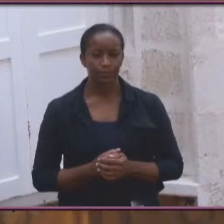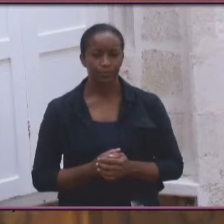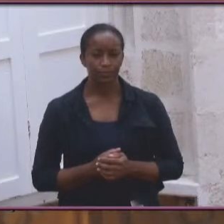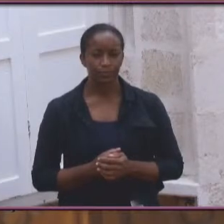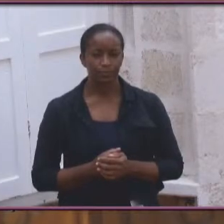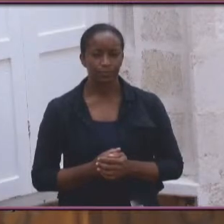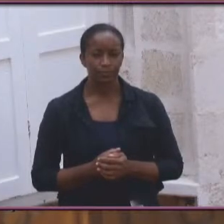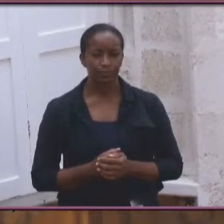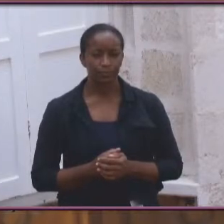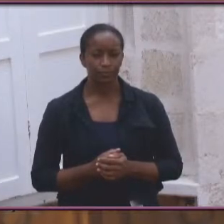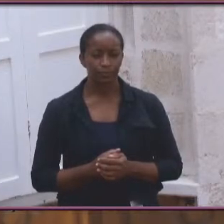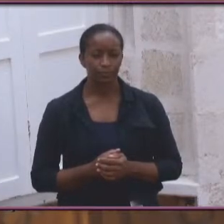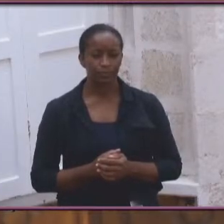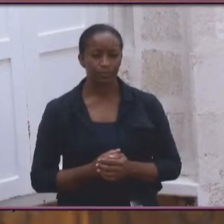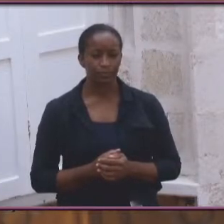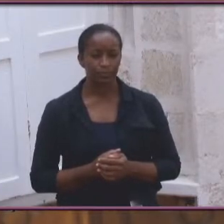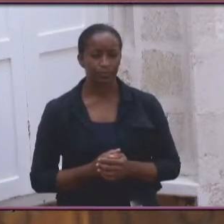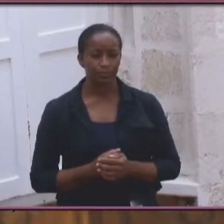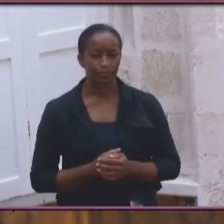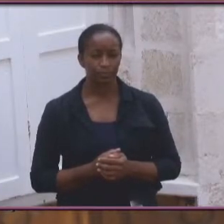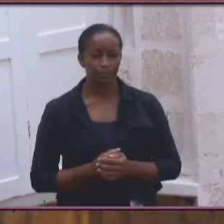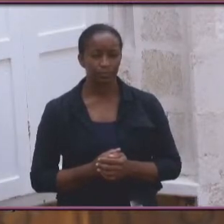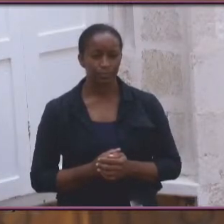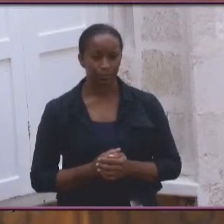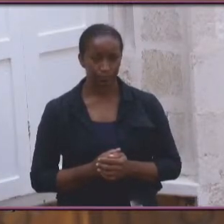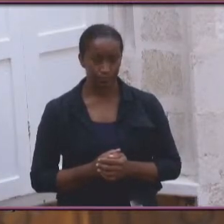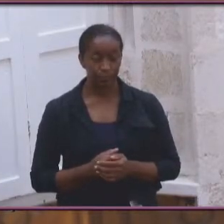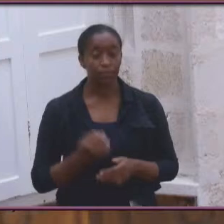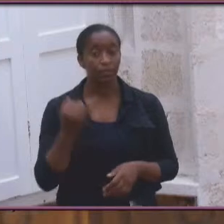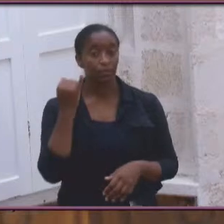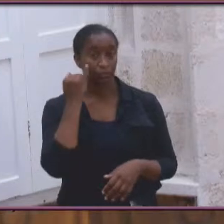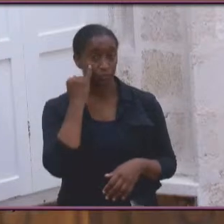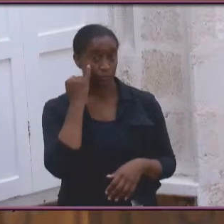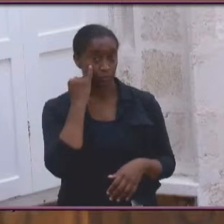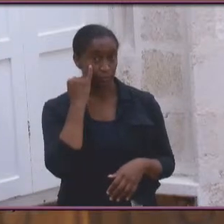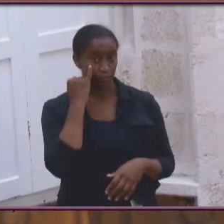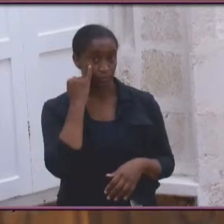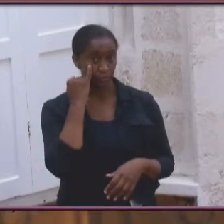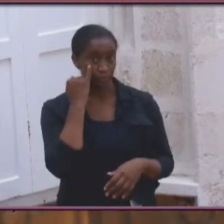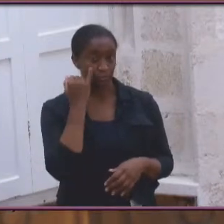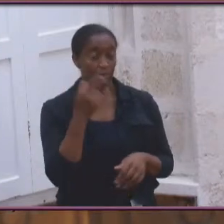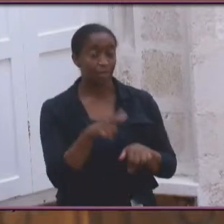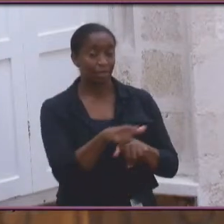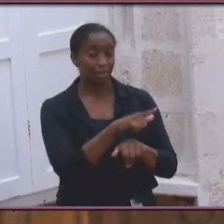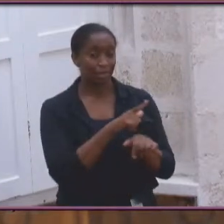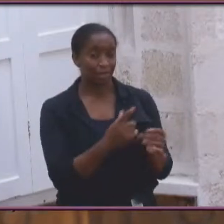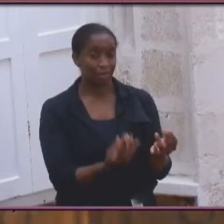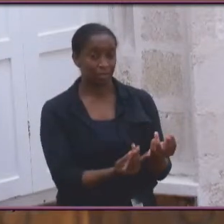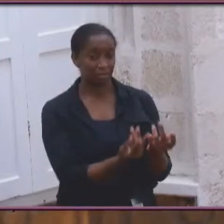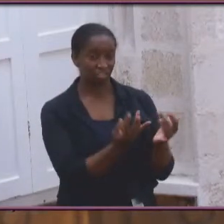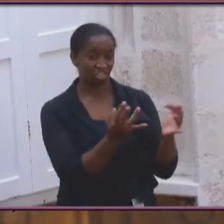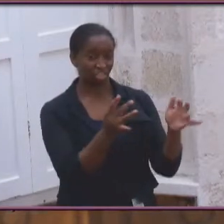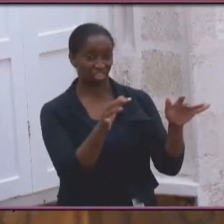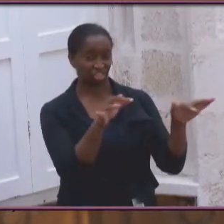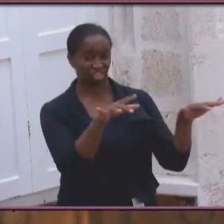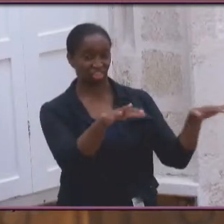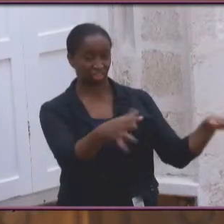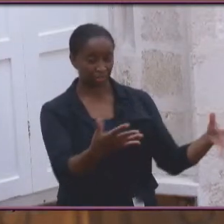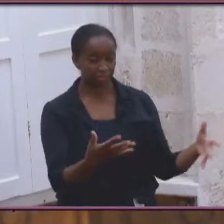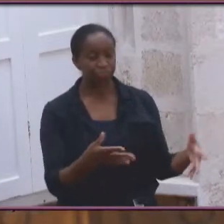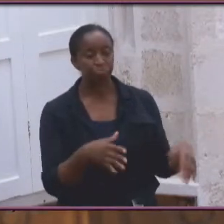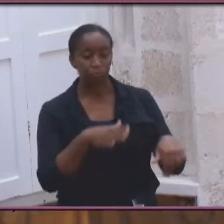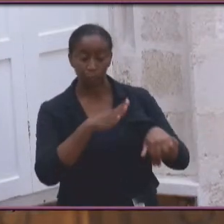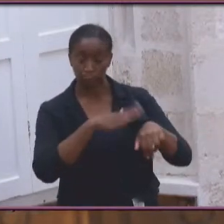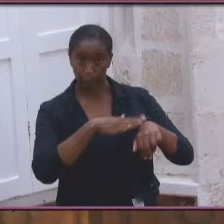the law, you'll be given 21 days to sort it out.